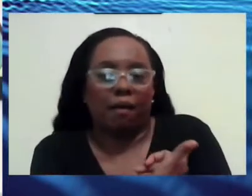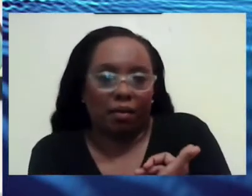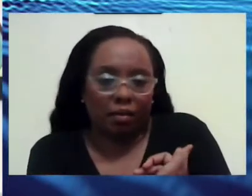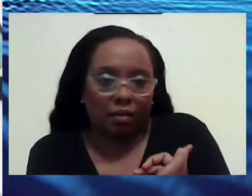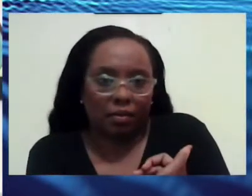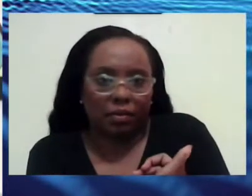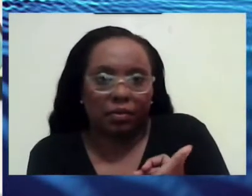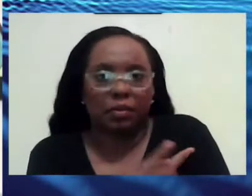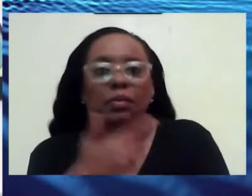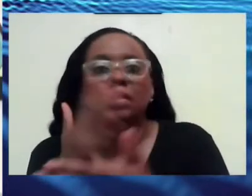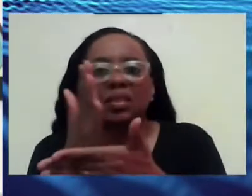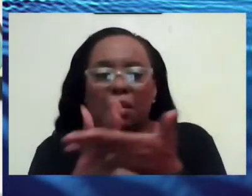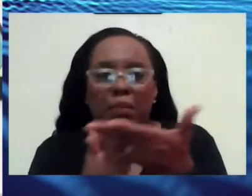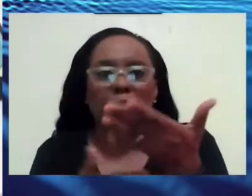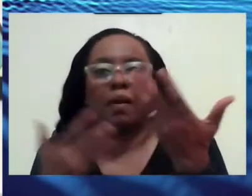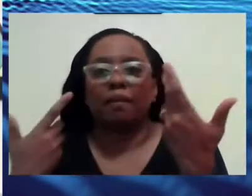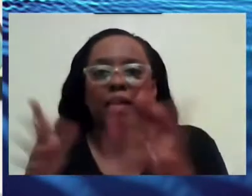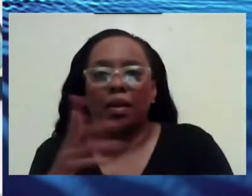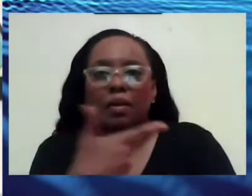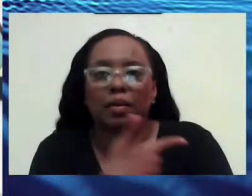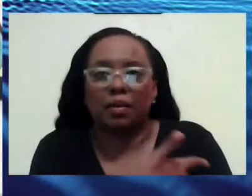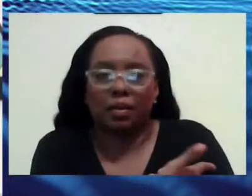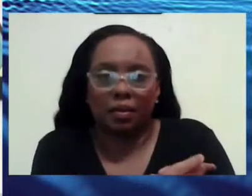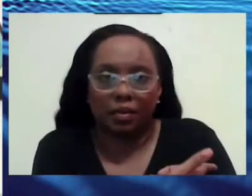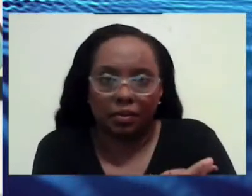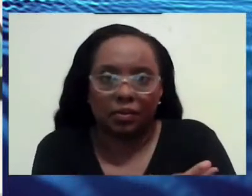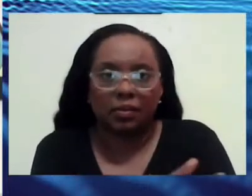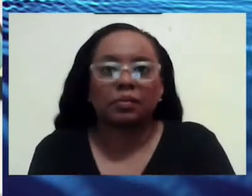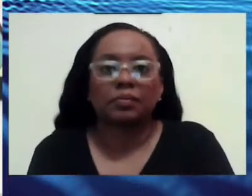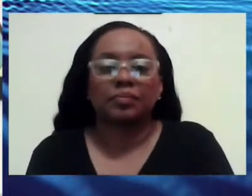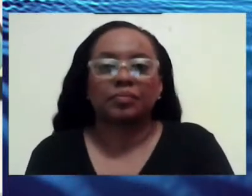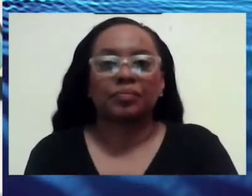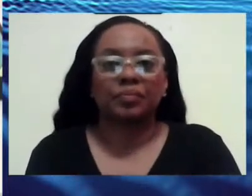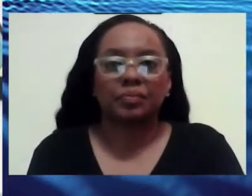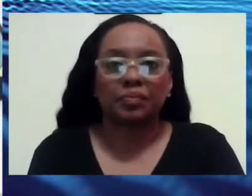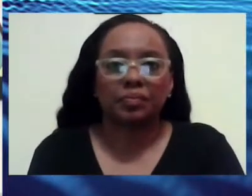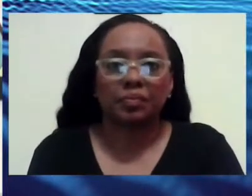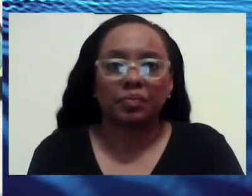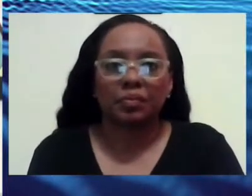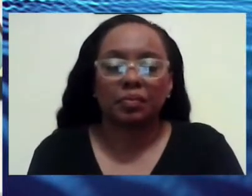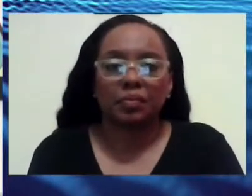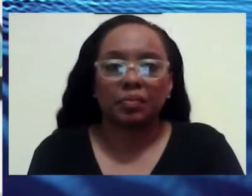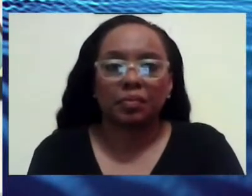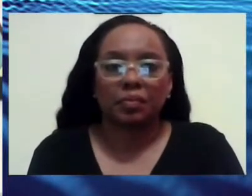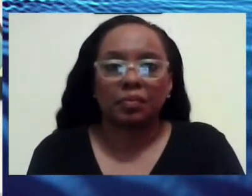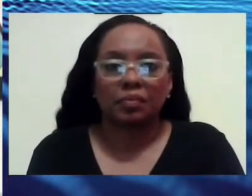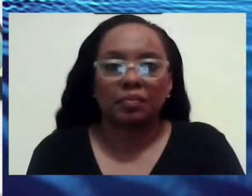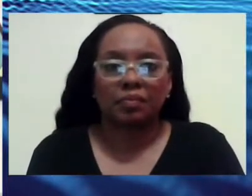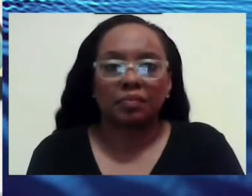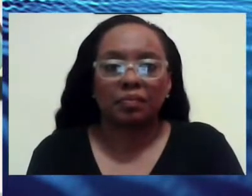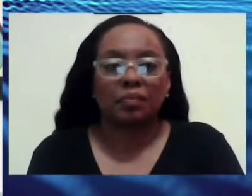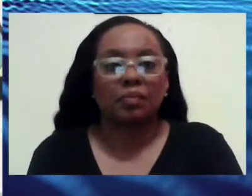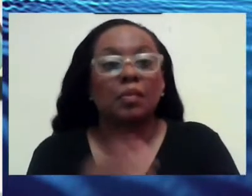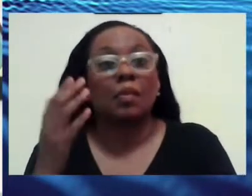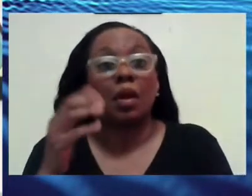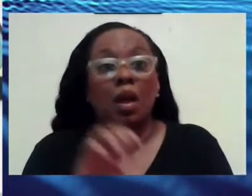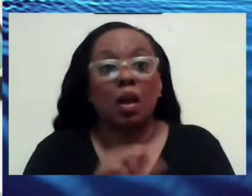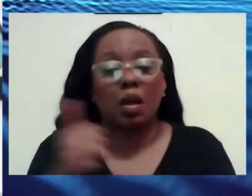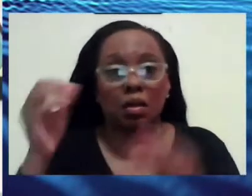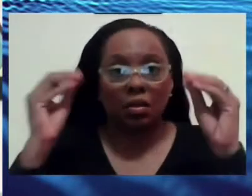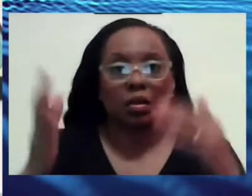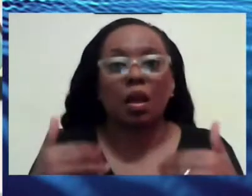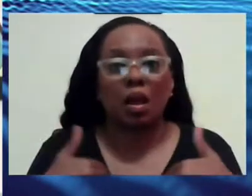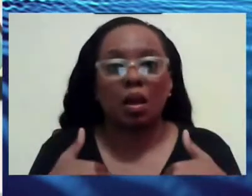exercise that we have been discovering. And obviously some of them might have been on in the category where they have chronic illnesses. So they